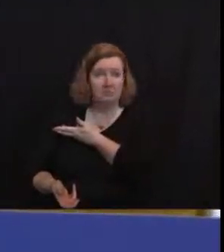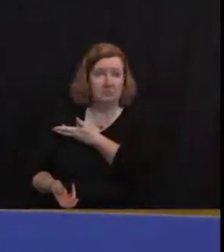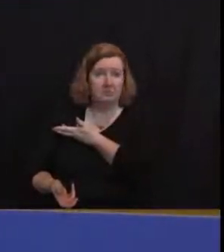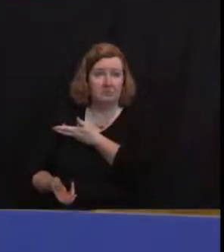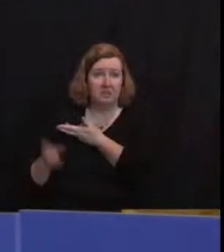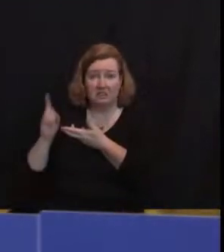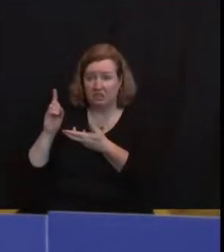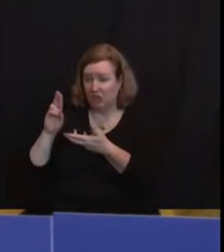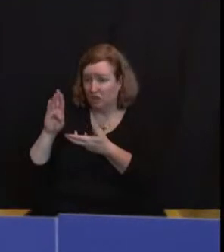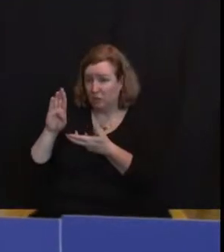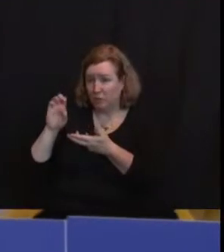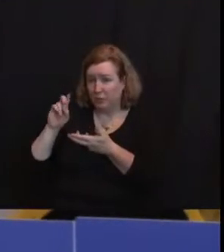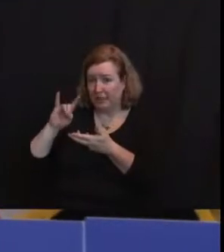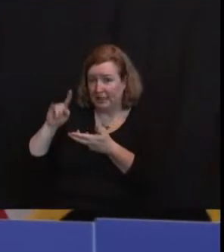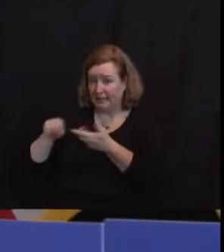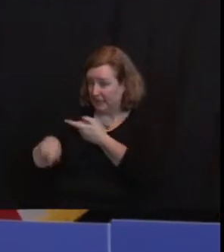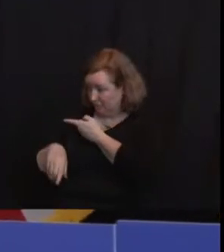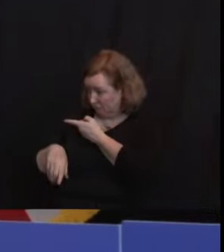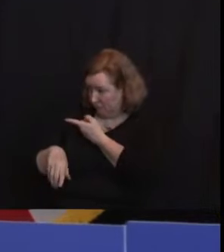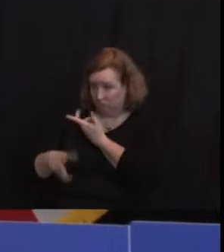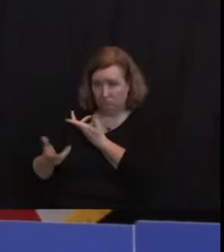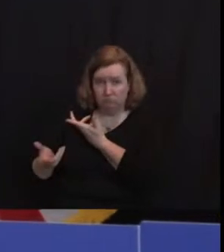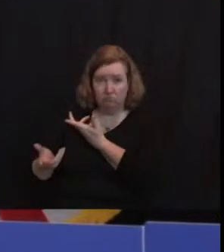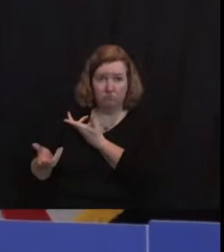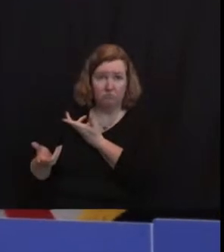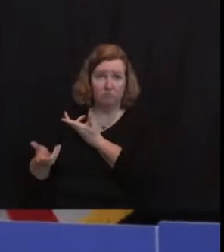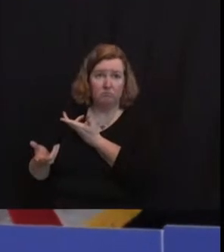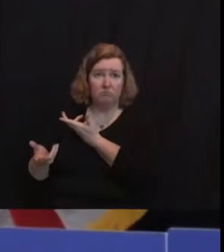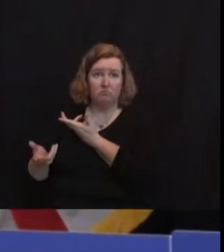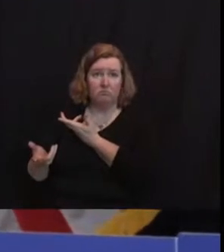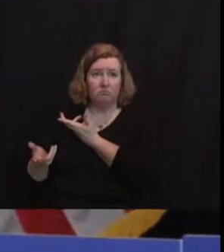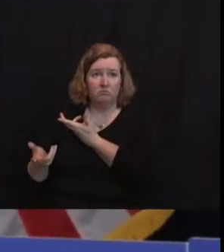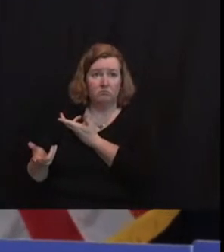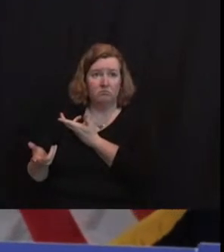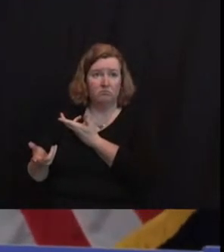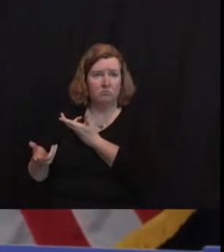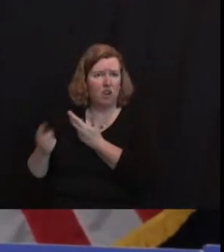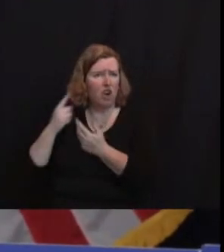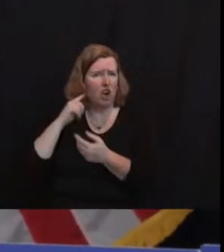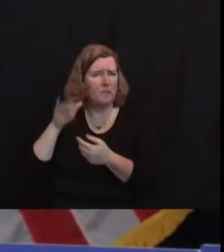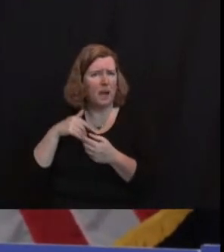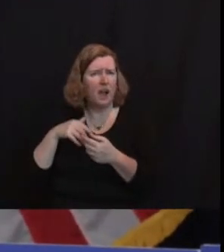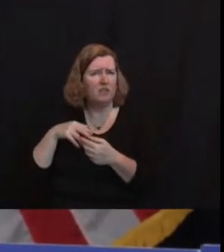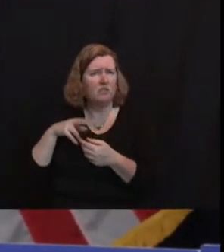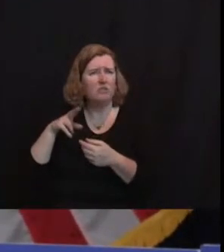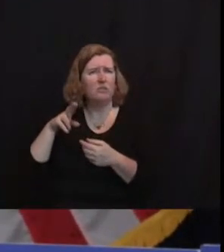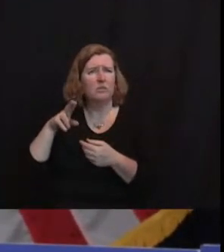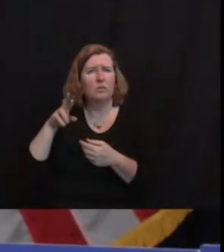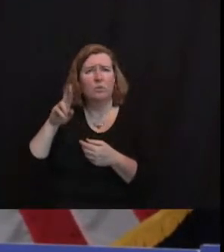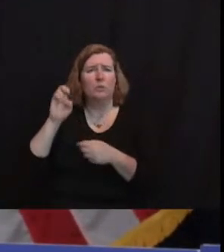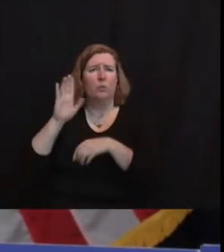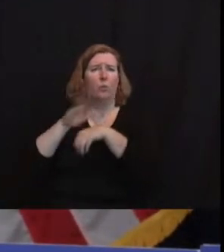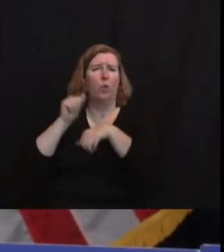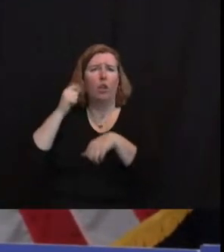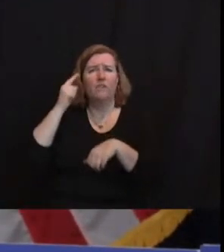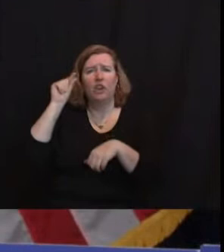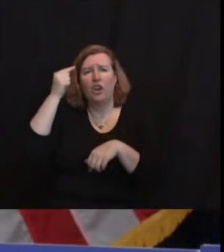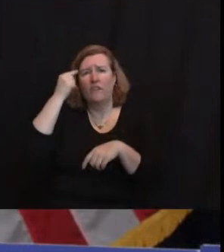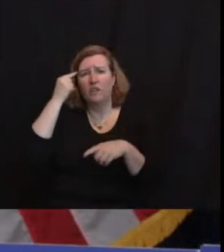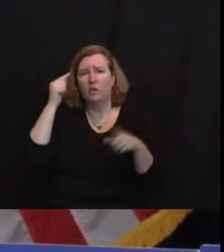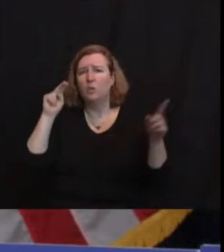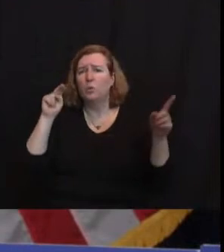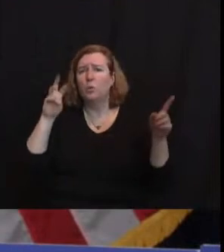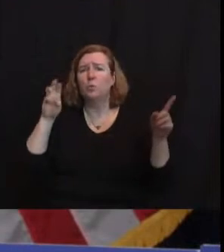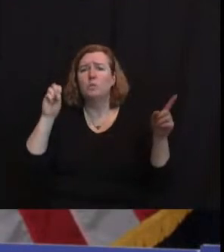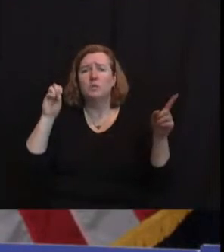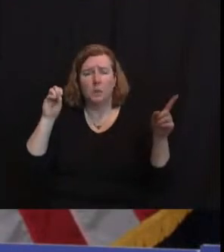Well, there are no Question to be absolute, associated with the recall for Governor Newsom, by the way. I'm not suggesting, Eddie, that you're considering changing residents to run against the